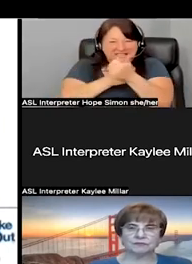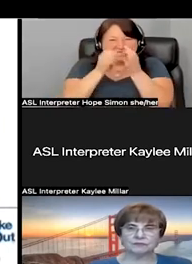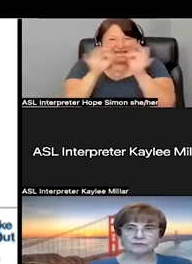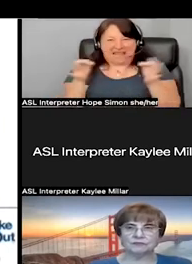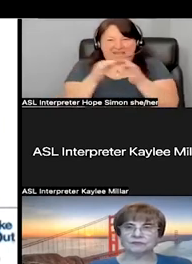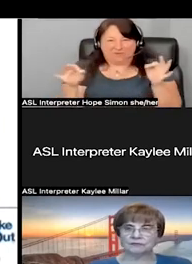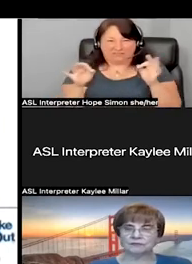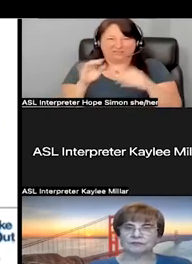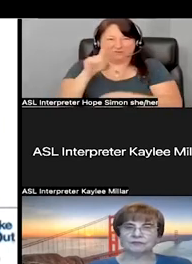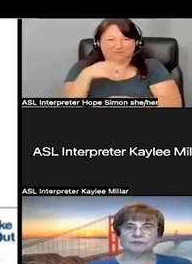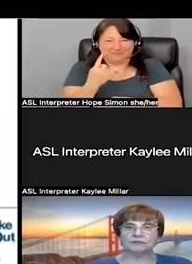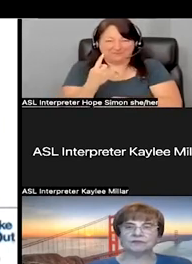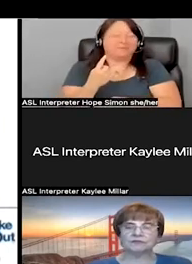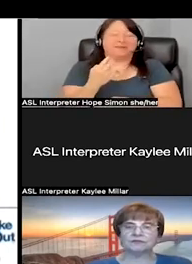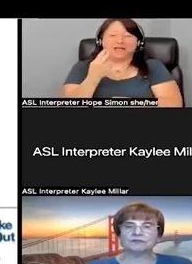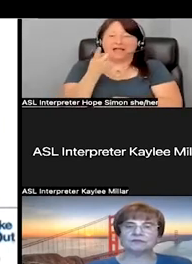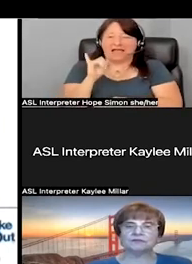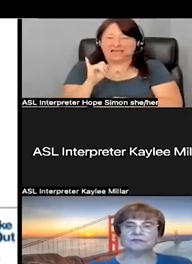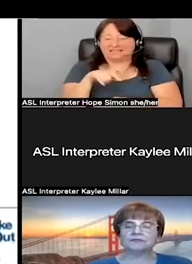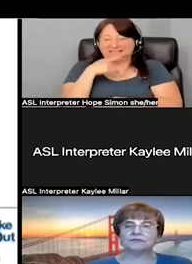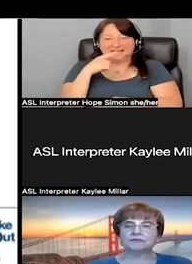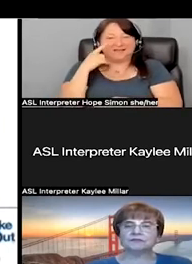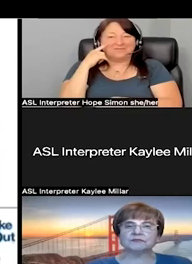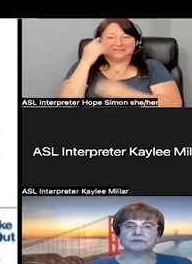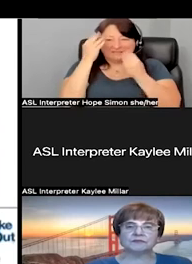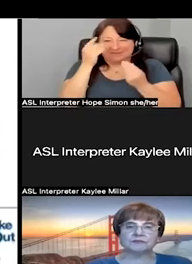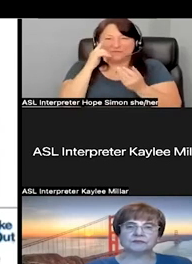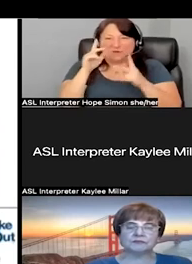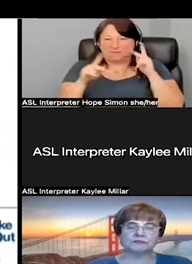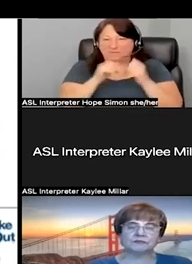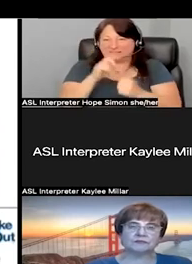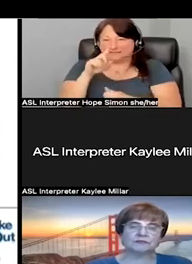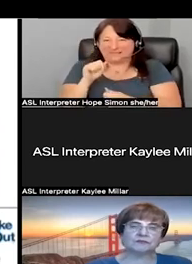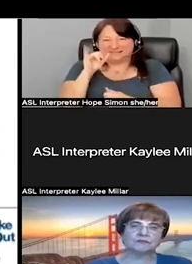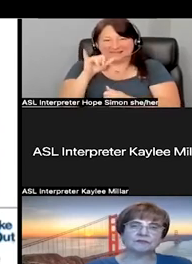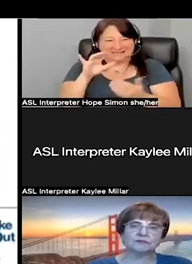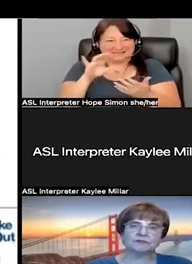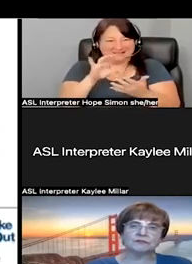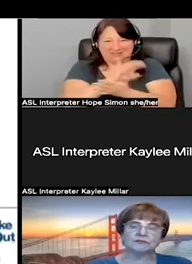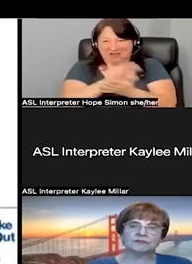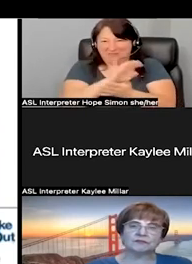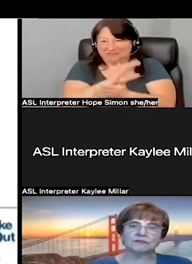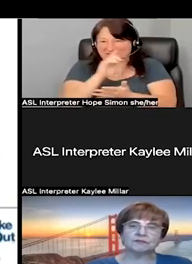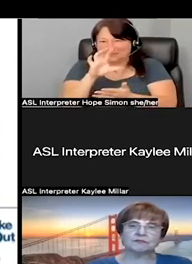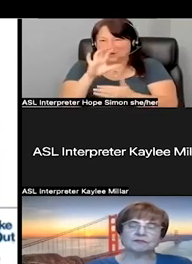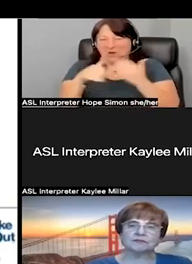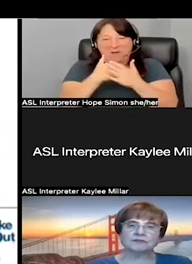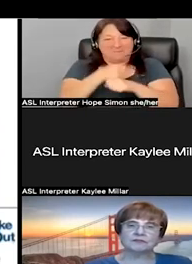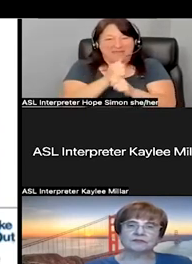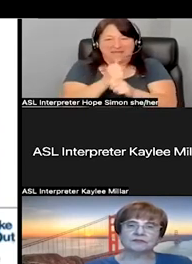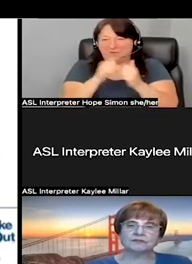Heidi was mentioning materials for people with disabilities. These documents are all created with all the